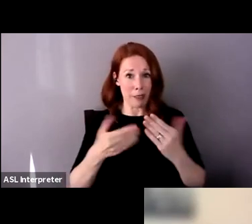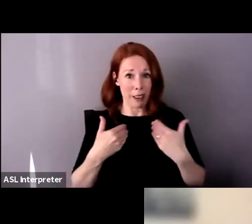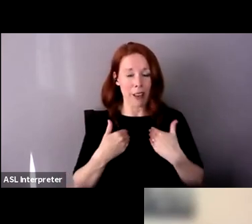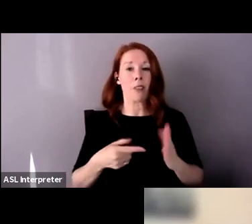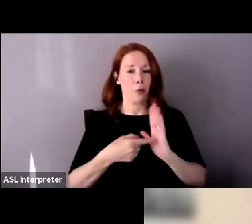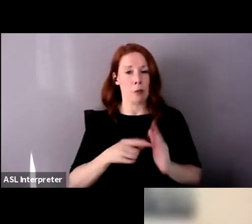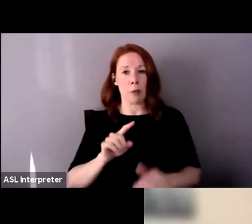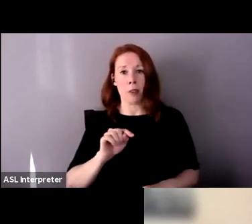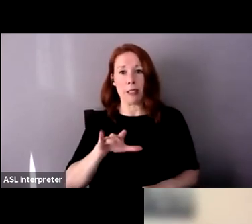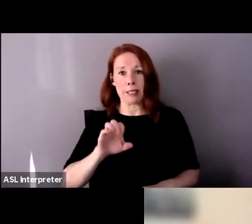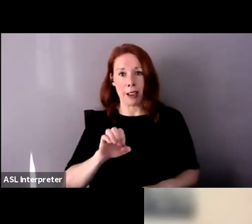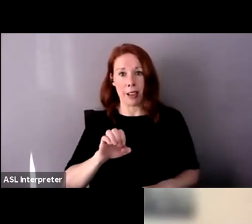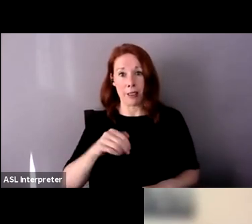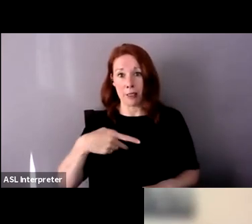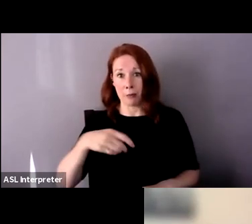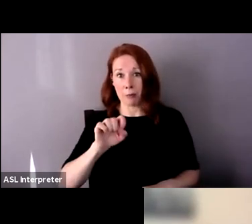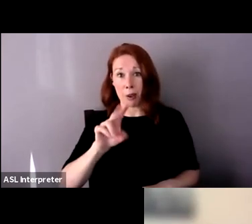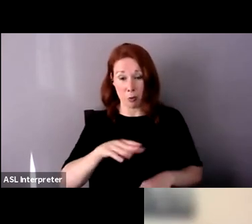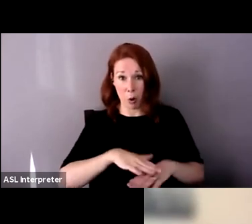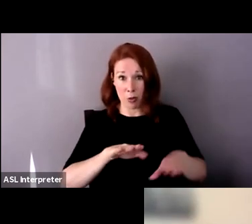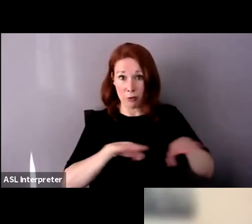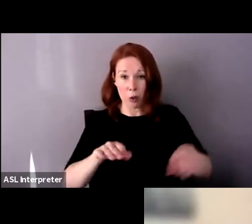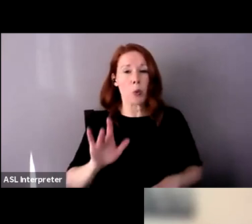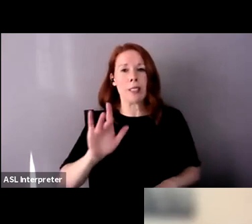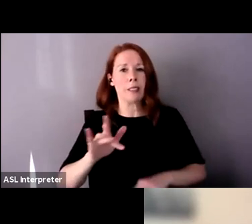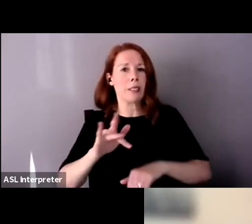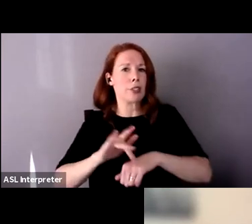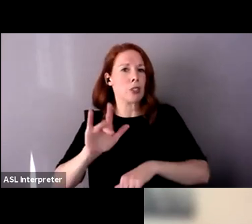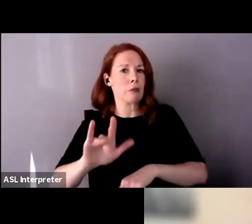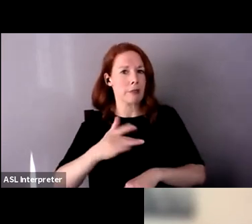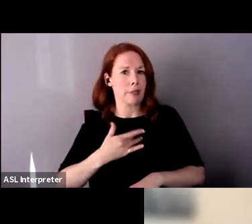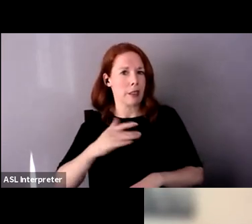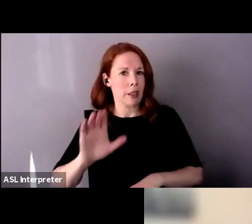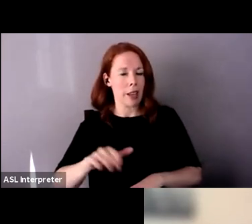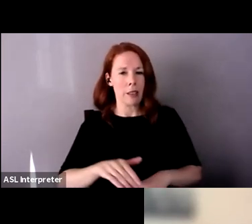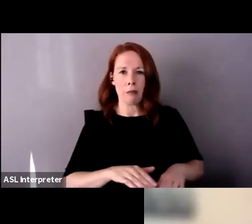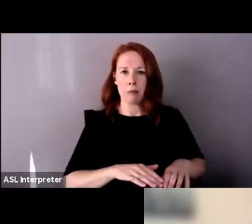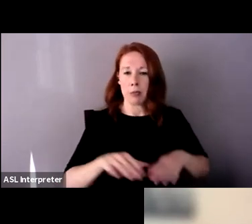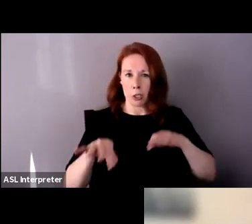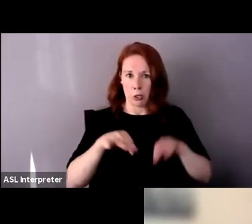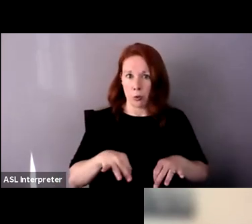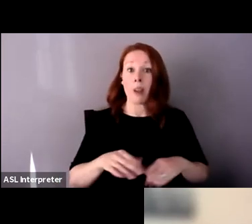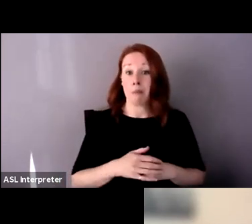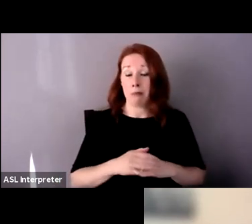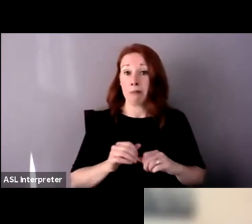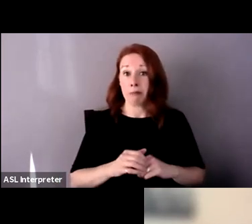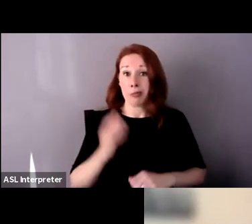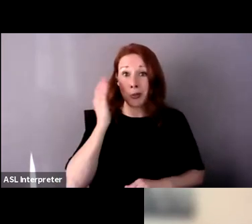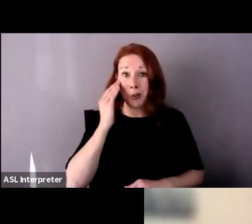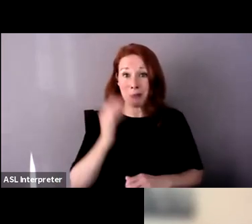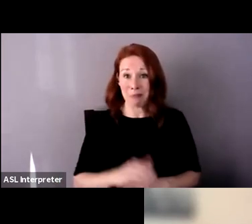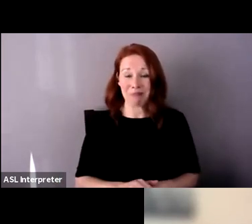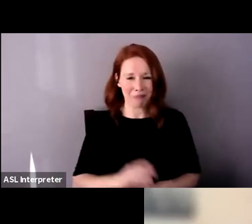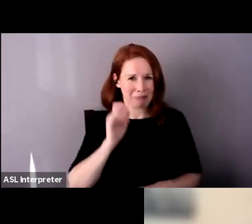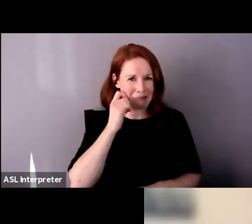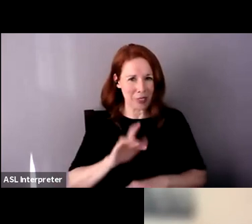tile pattern on the floor, they have a tile that you can touch and feel what's being described or talked about. Very